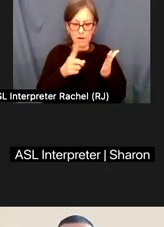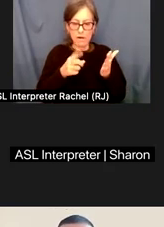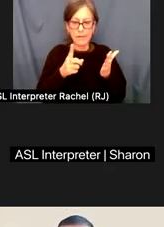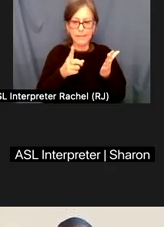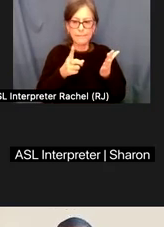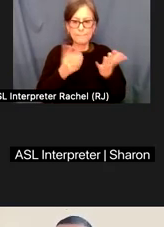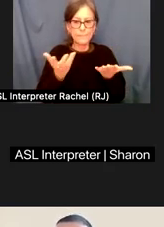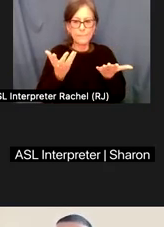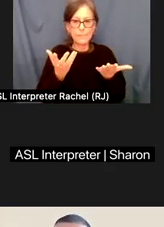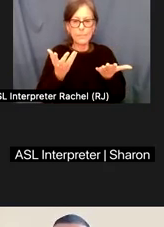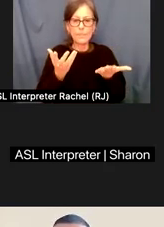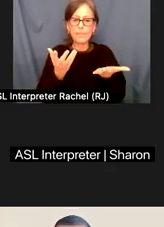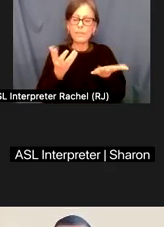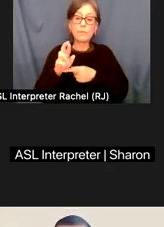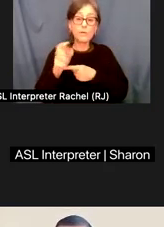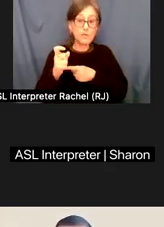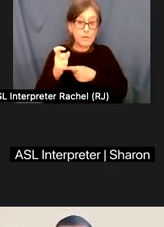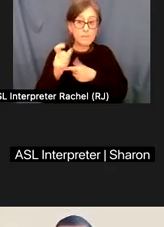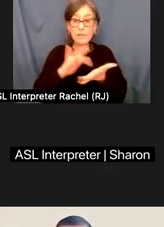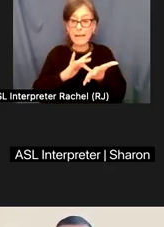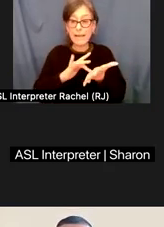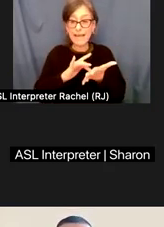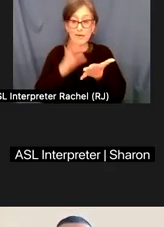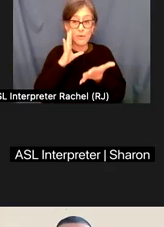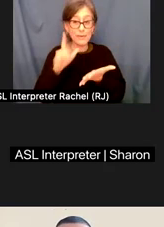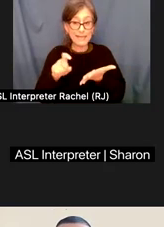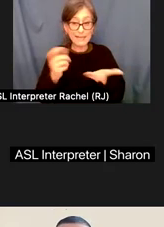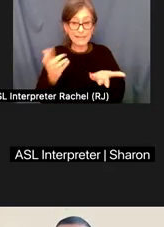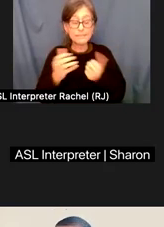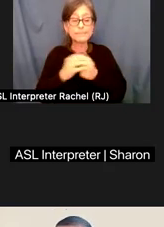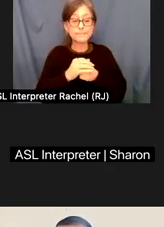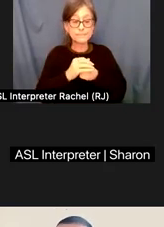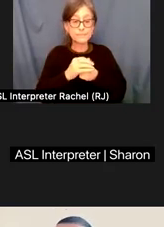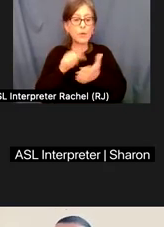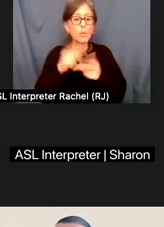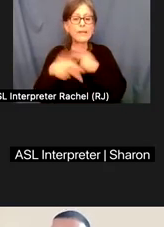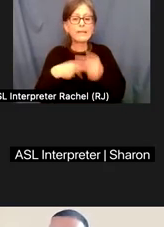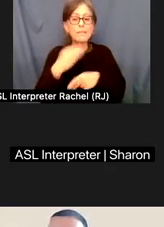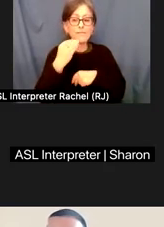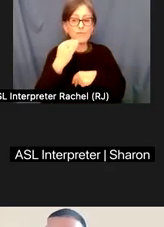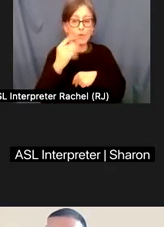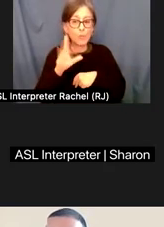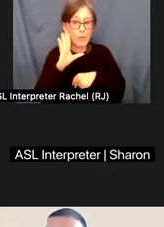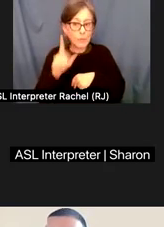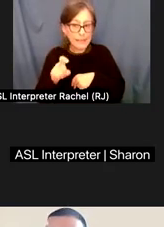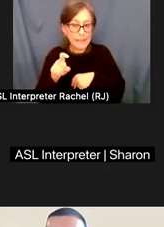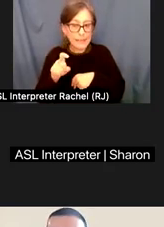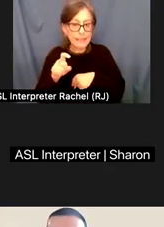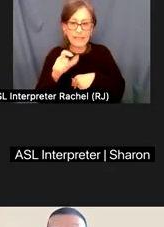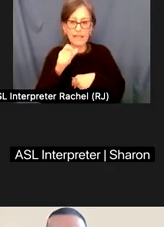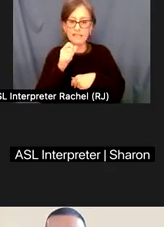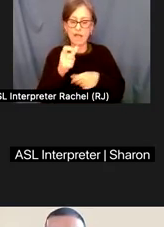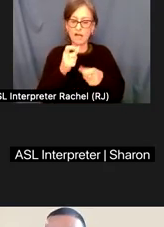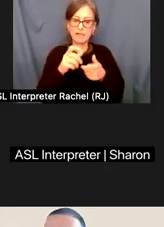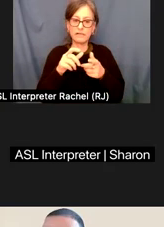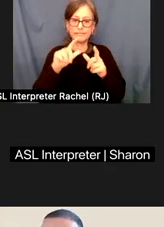the prescriptions or the medications that we might need? What kind of food might we need that's non-perishable, and how are we